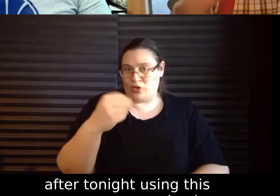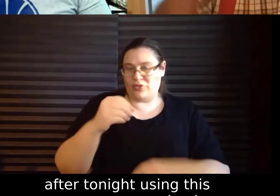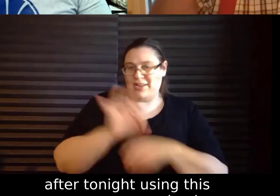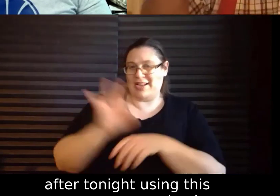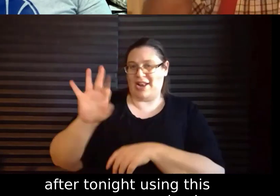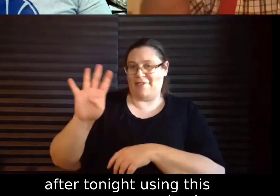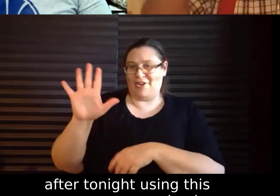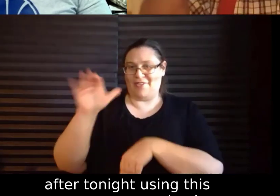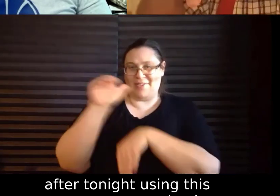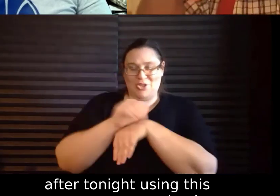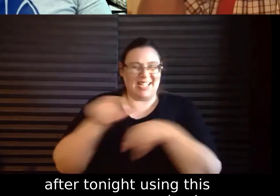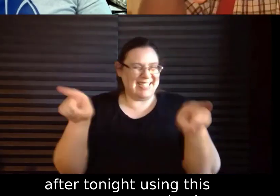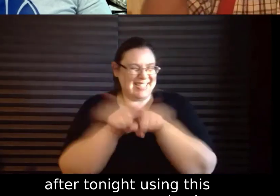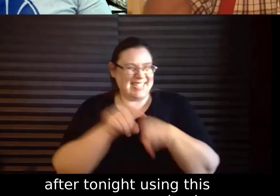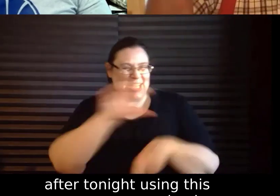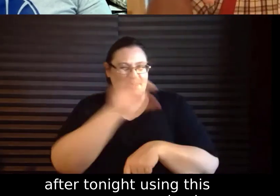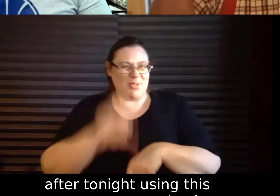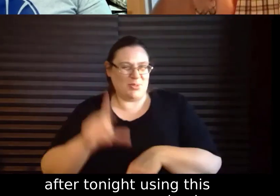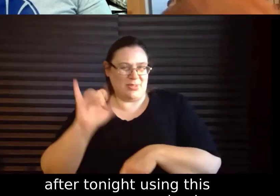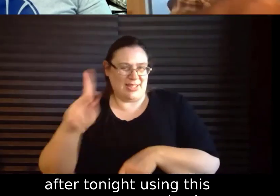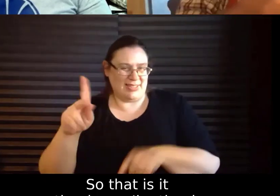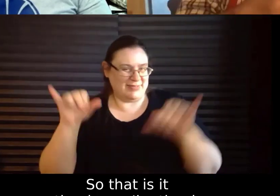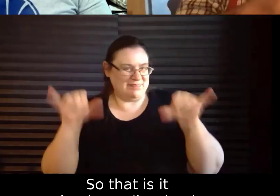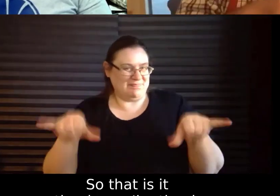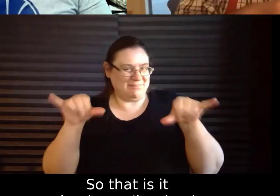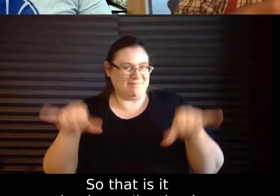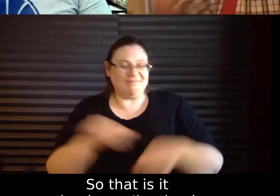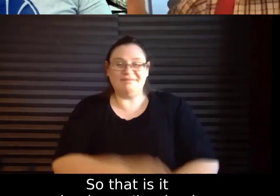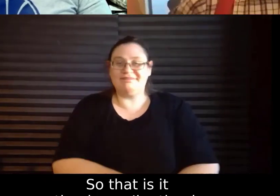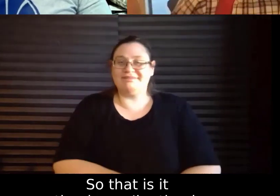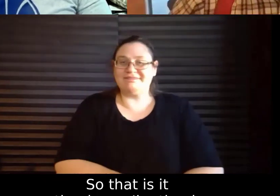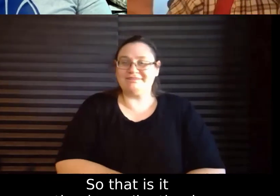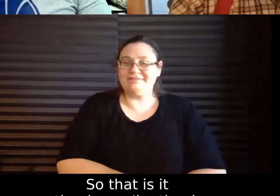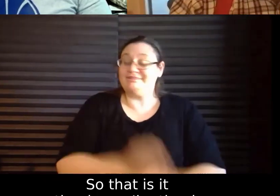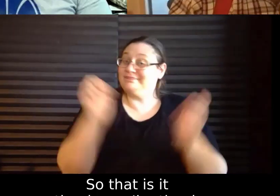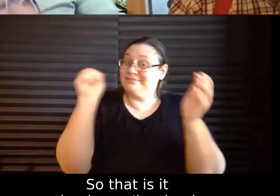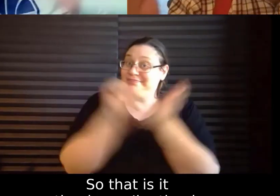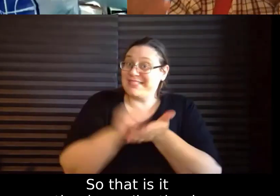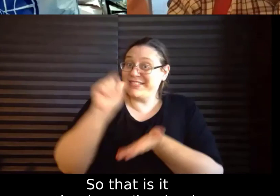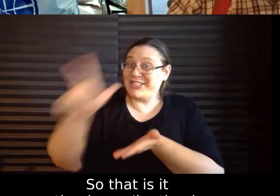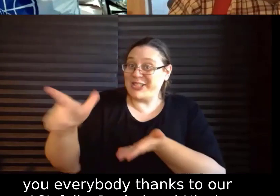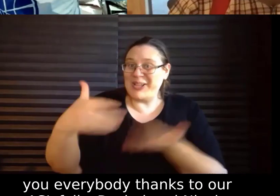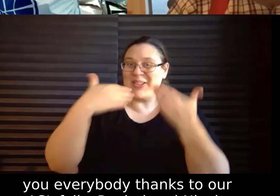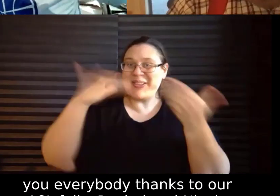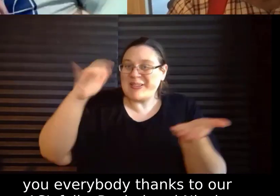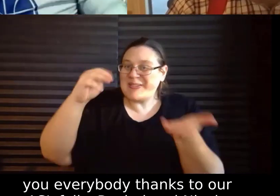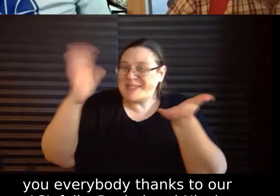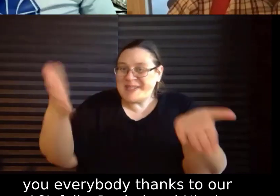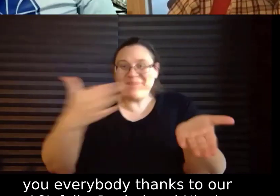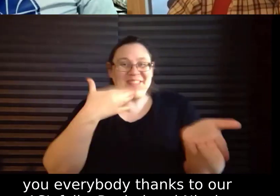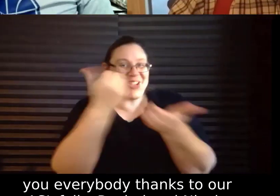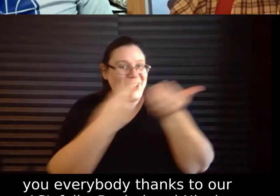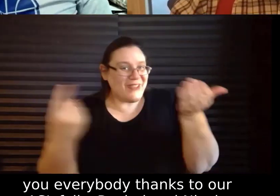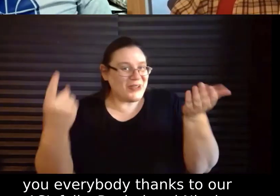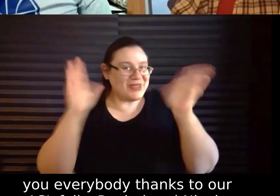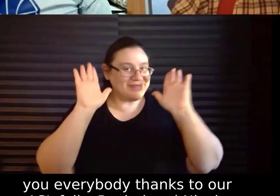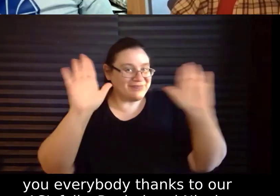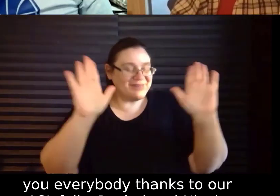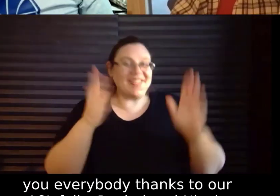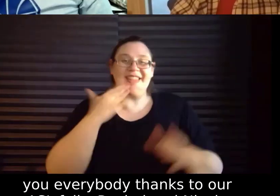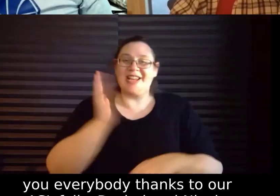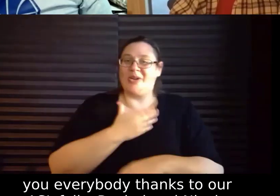using this very same Zoom login. So that's it. Thank you, Jim. Thank you, everybody. Thanks to our